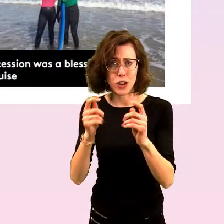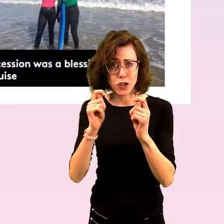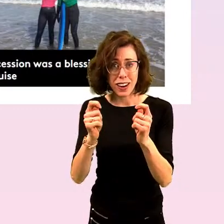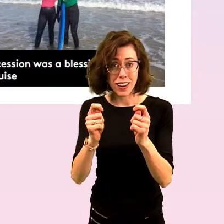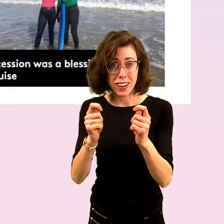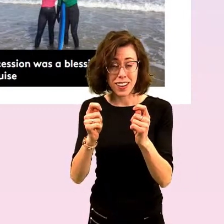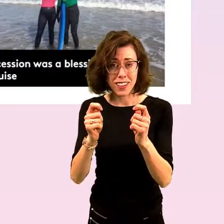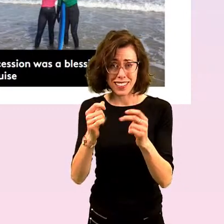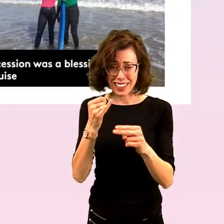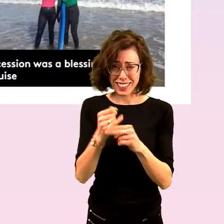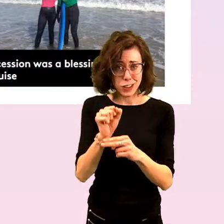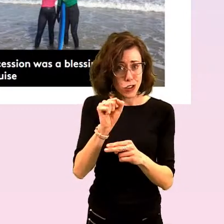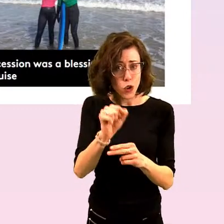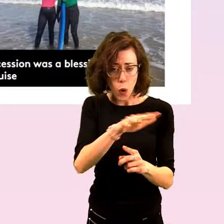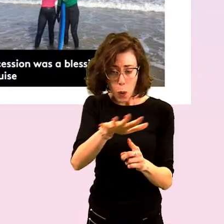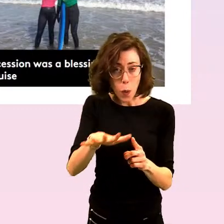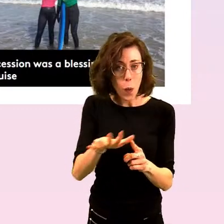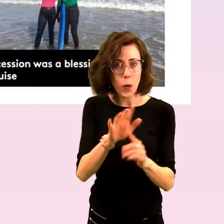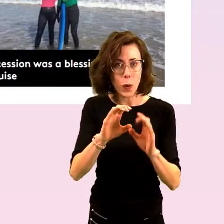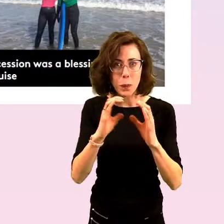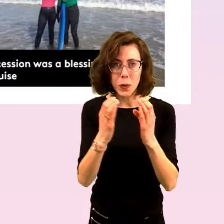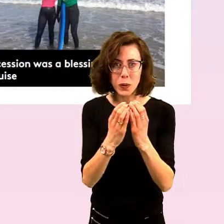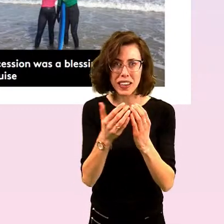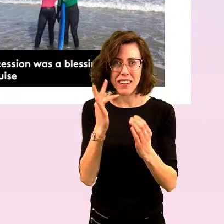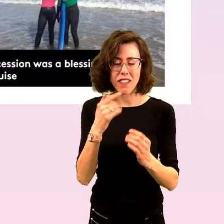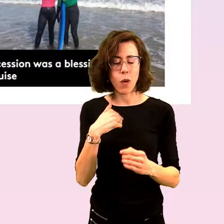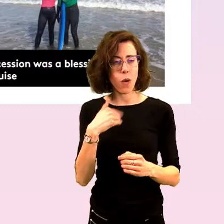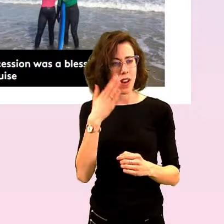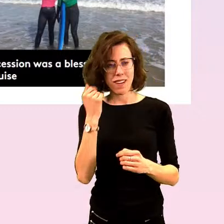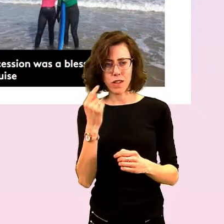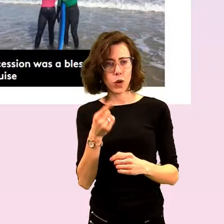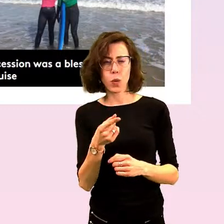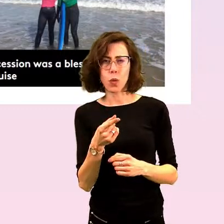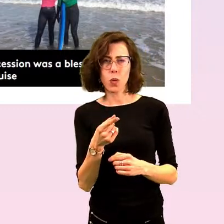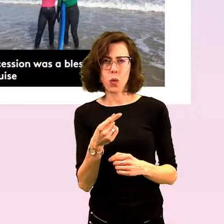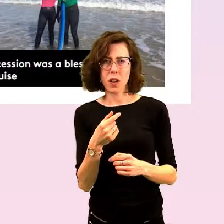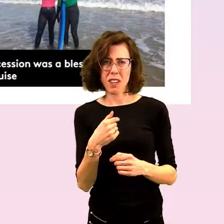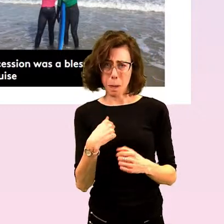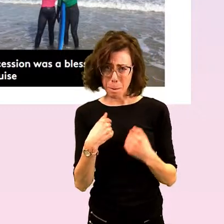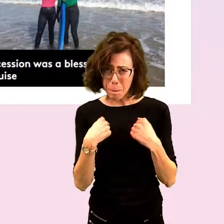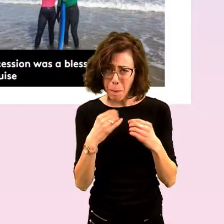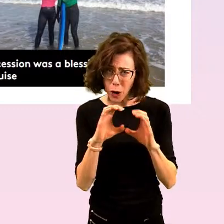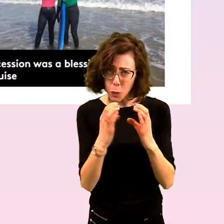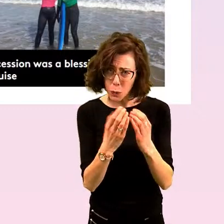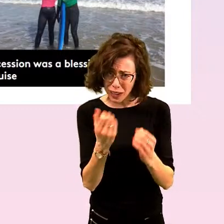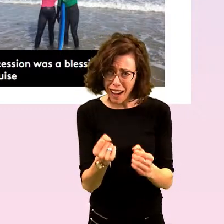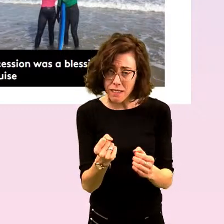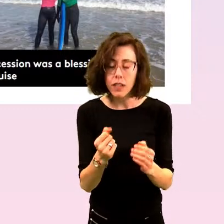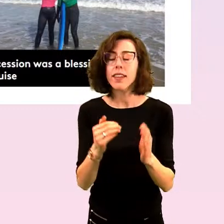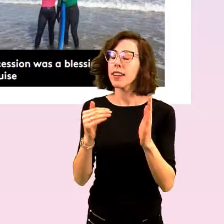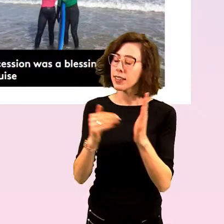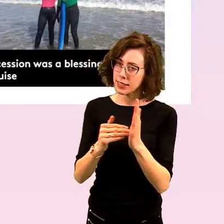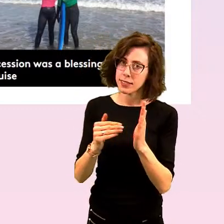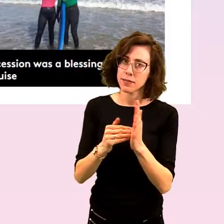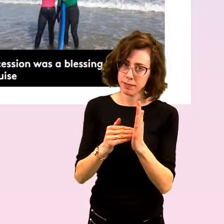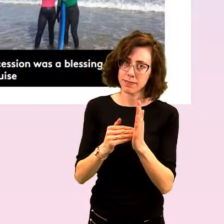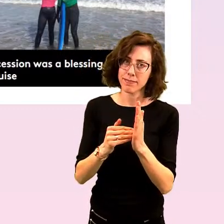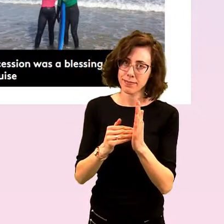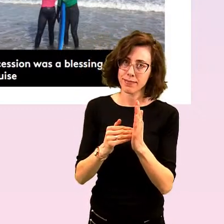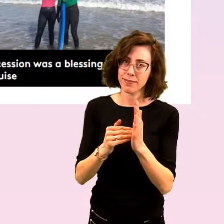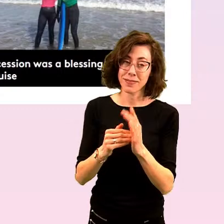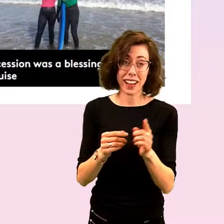community. If you don't know it's there, I can tell you it is there. But this is one of our